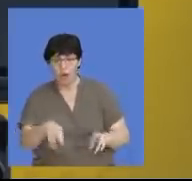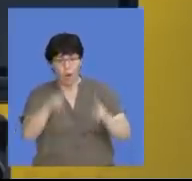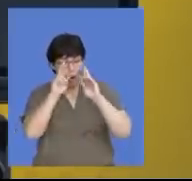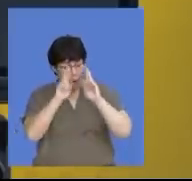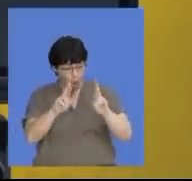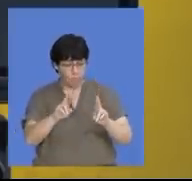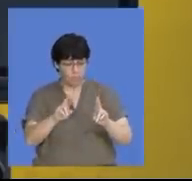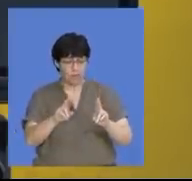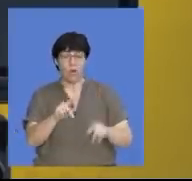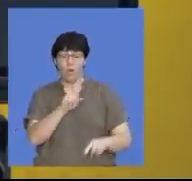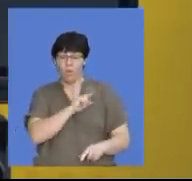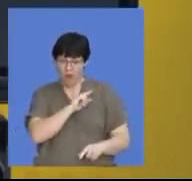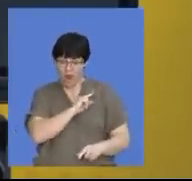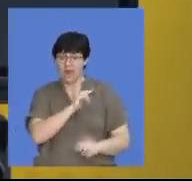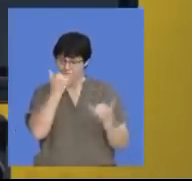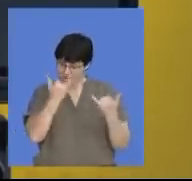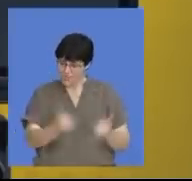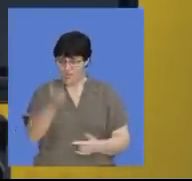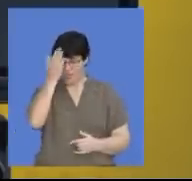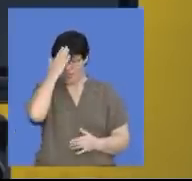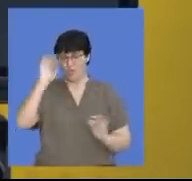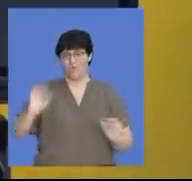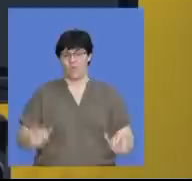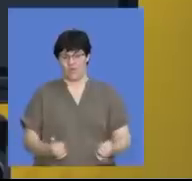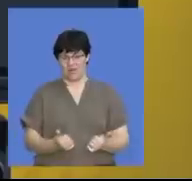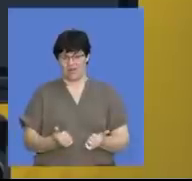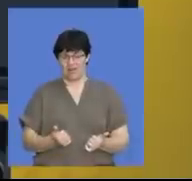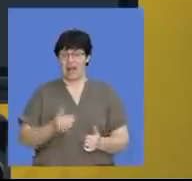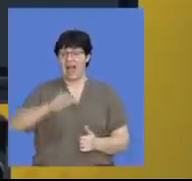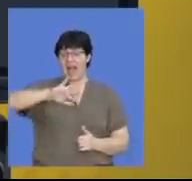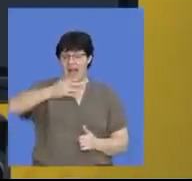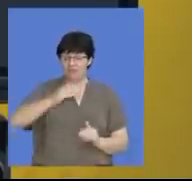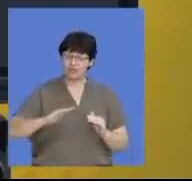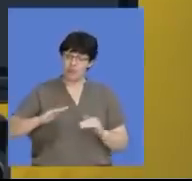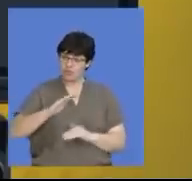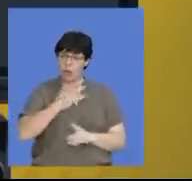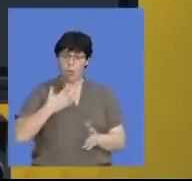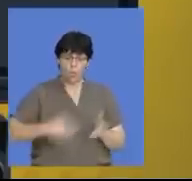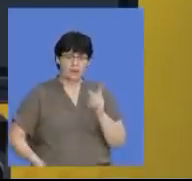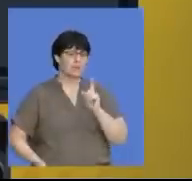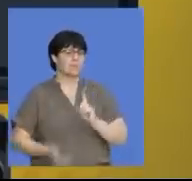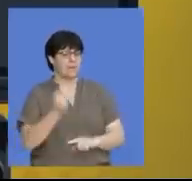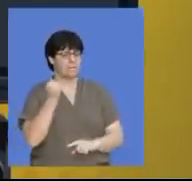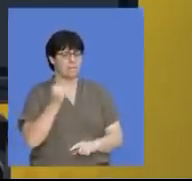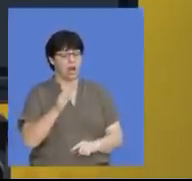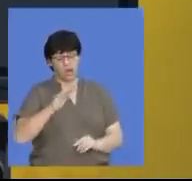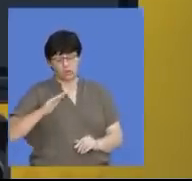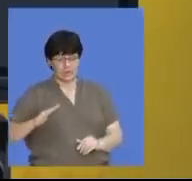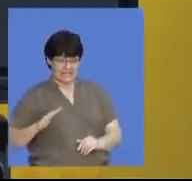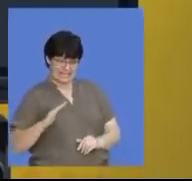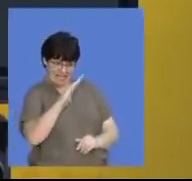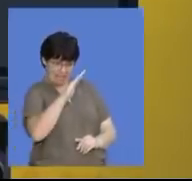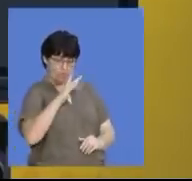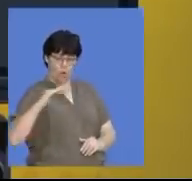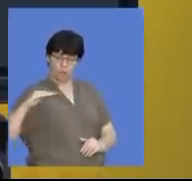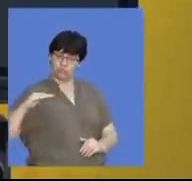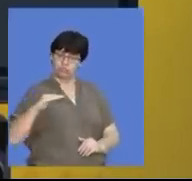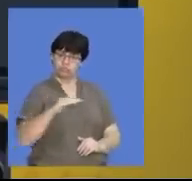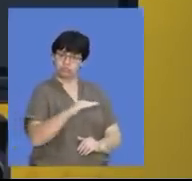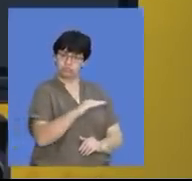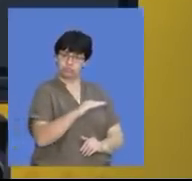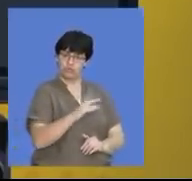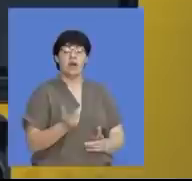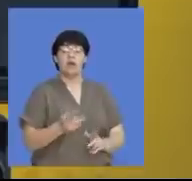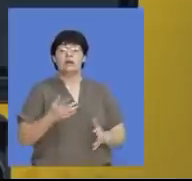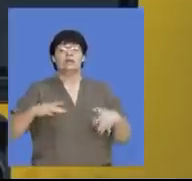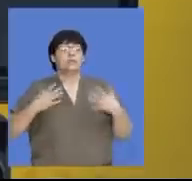you are, because now you know the average gradient is trying to determine whether the slope is steep or gentle, and all